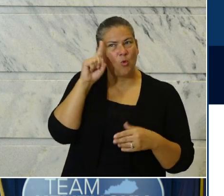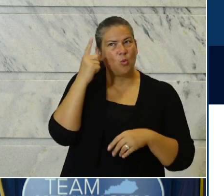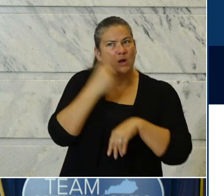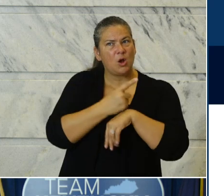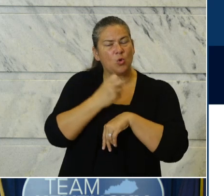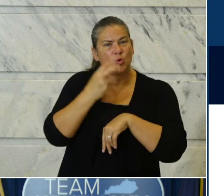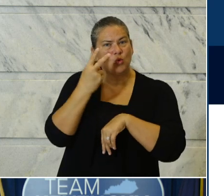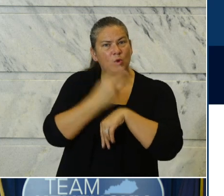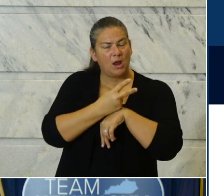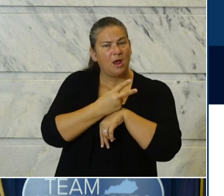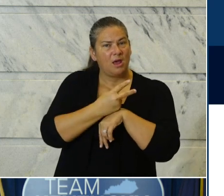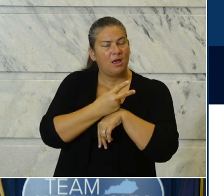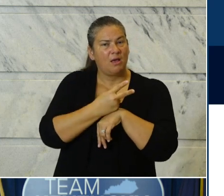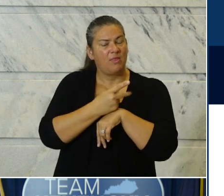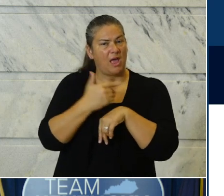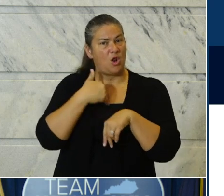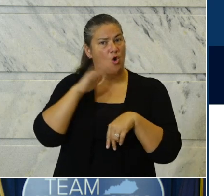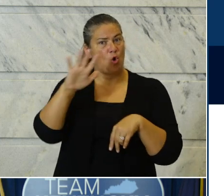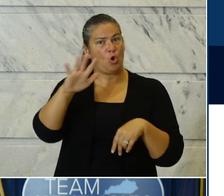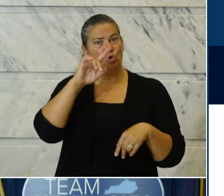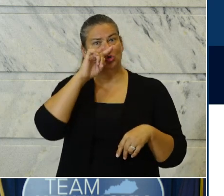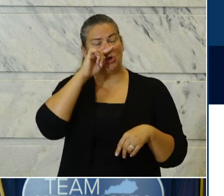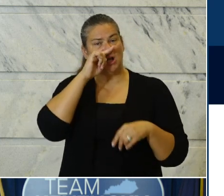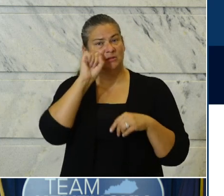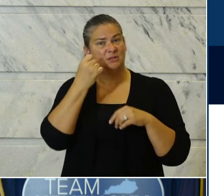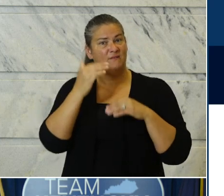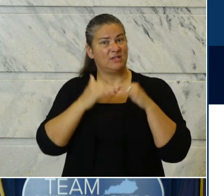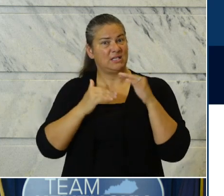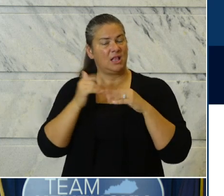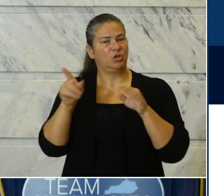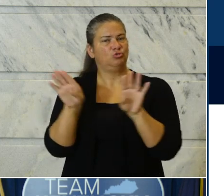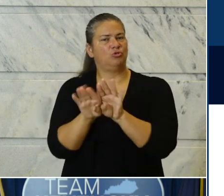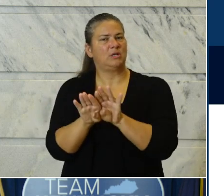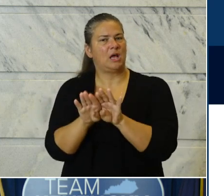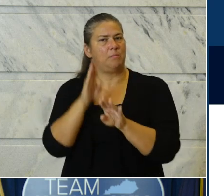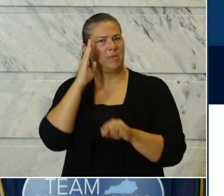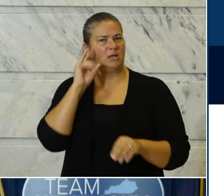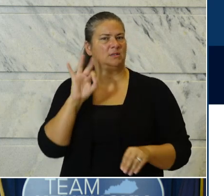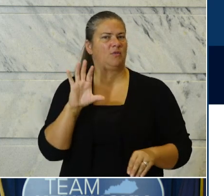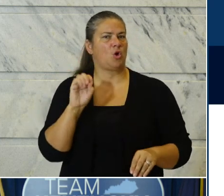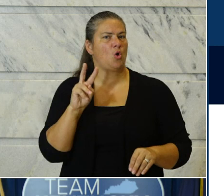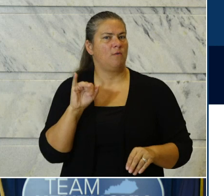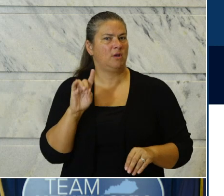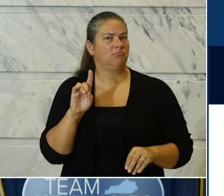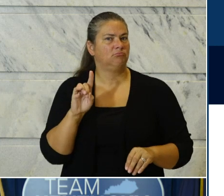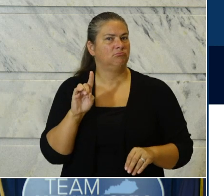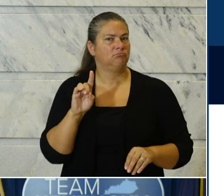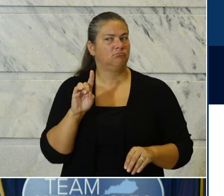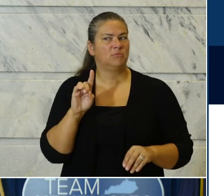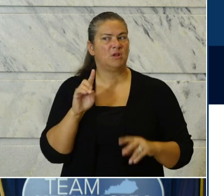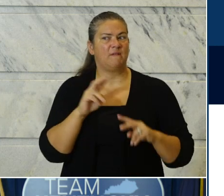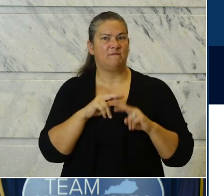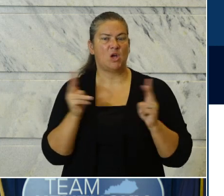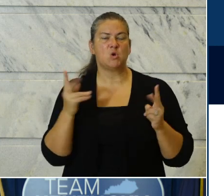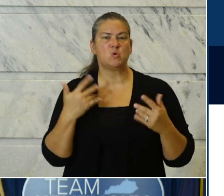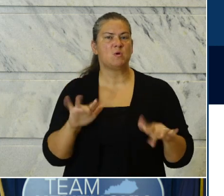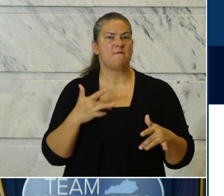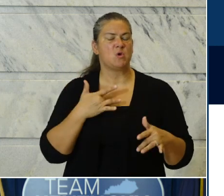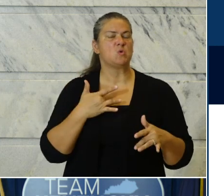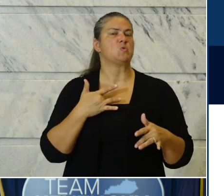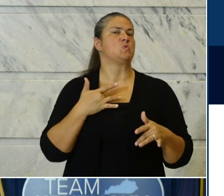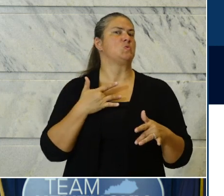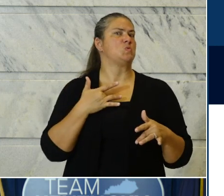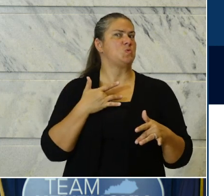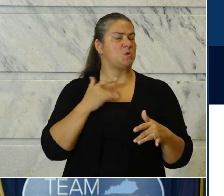2 had her child's facility shut down because of a COVID case. It's very frightening when one of these